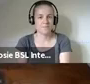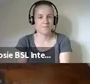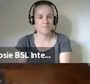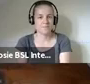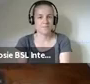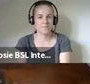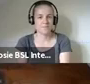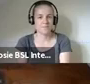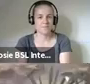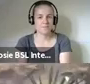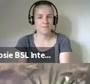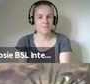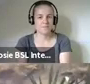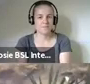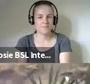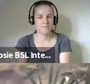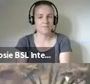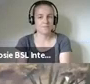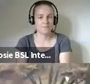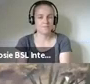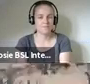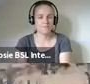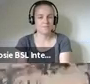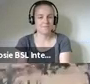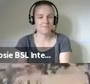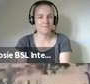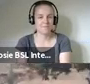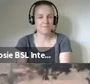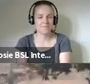working collaboratively with parents and caregivers,